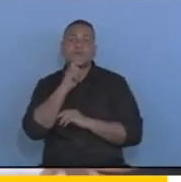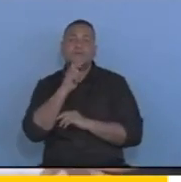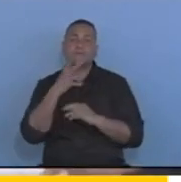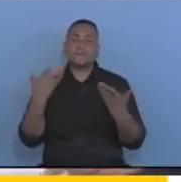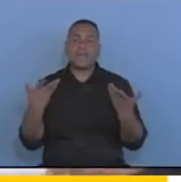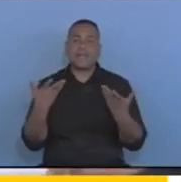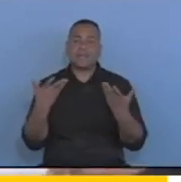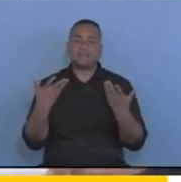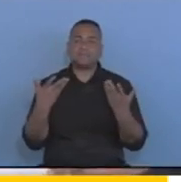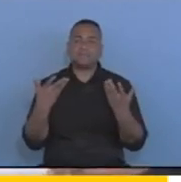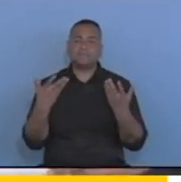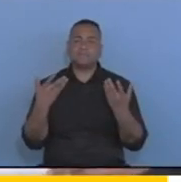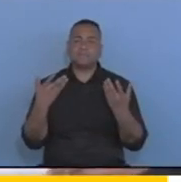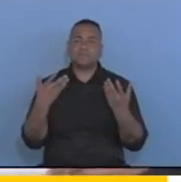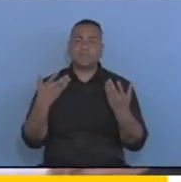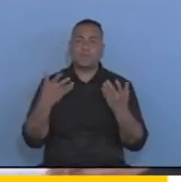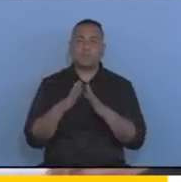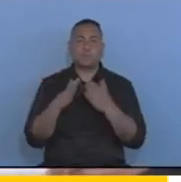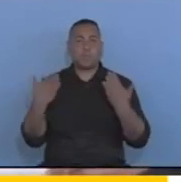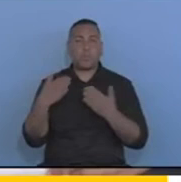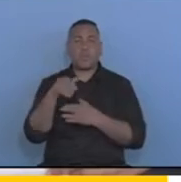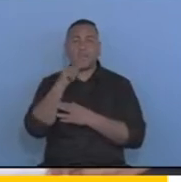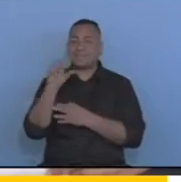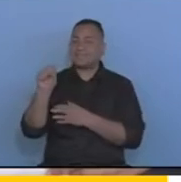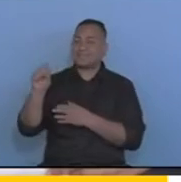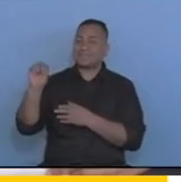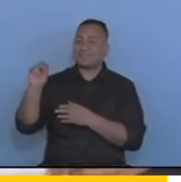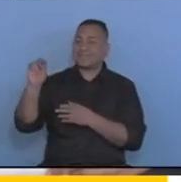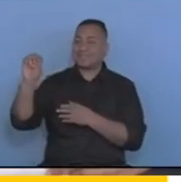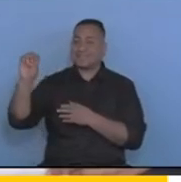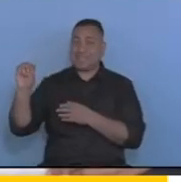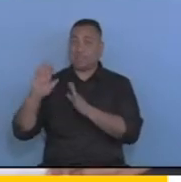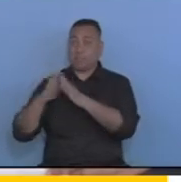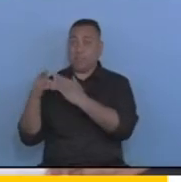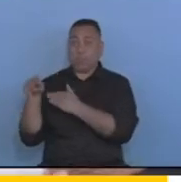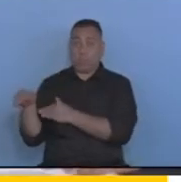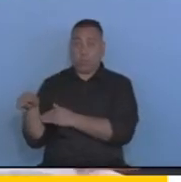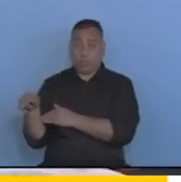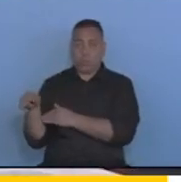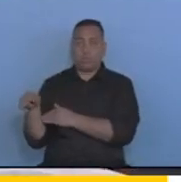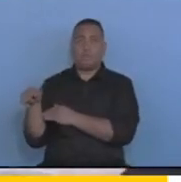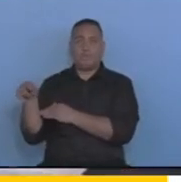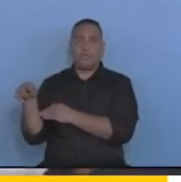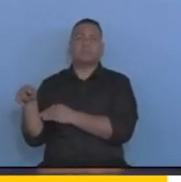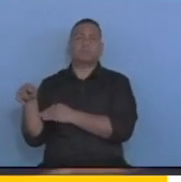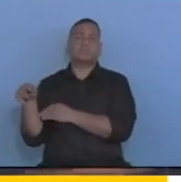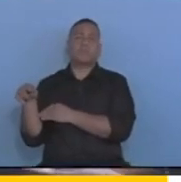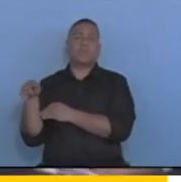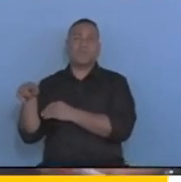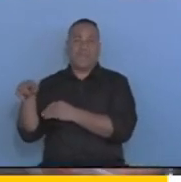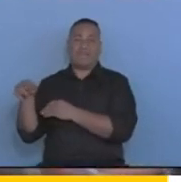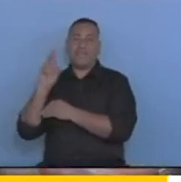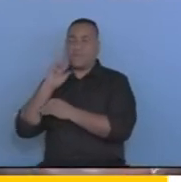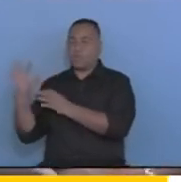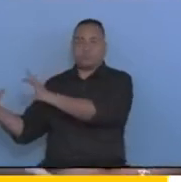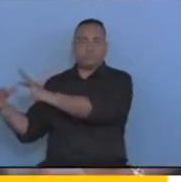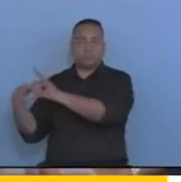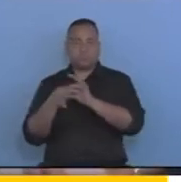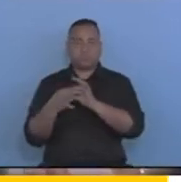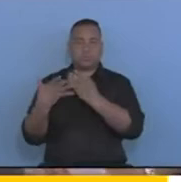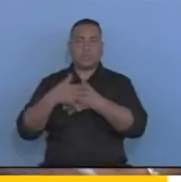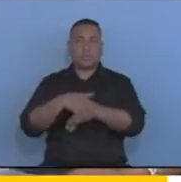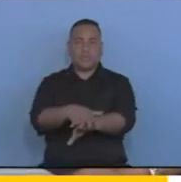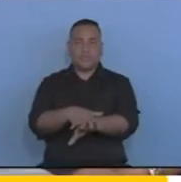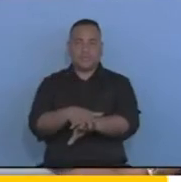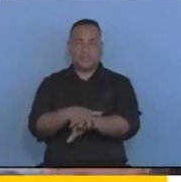SENS 101 for two, of which I also need to implement. Because I can't just tell them, your live wire, it